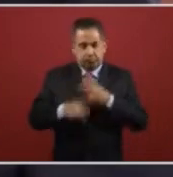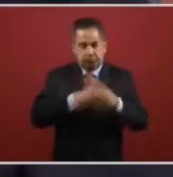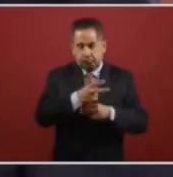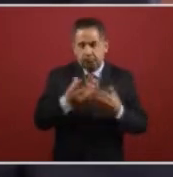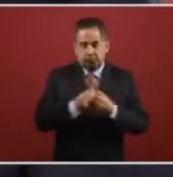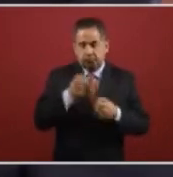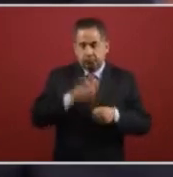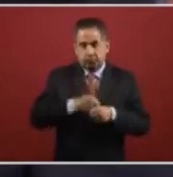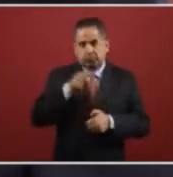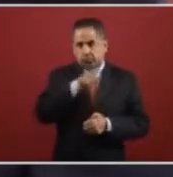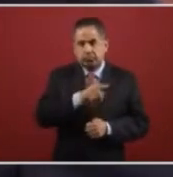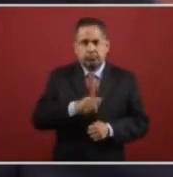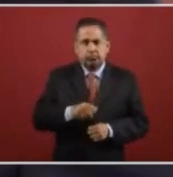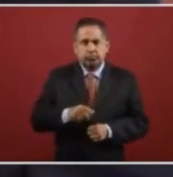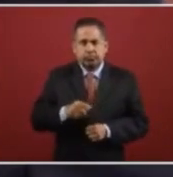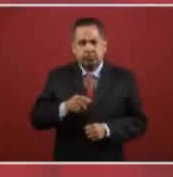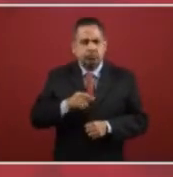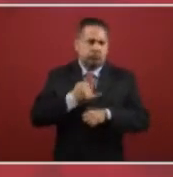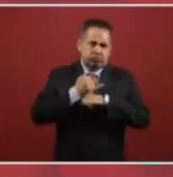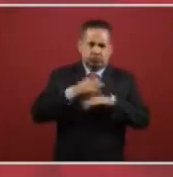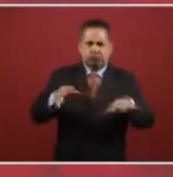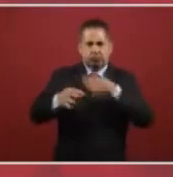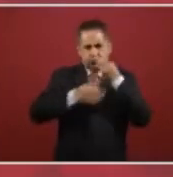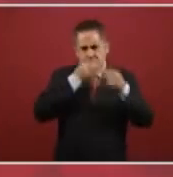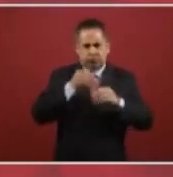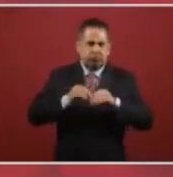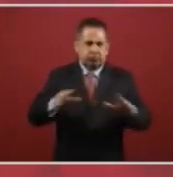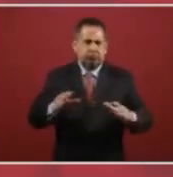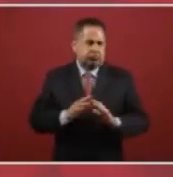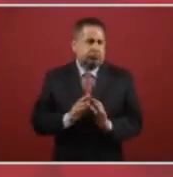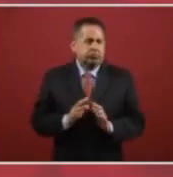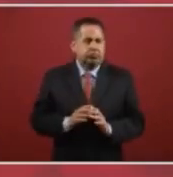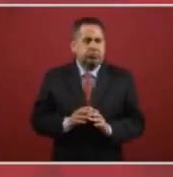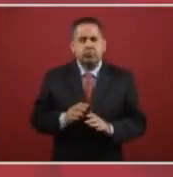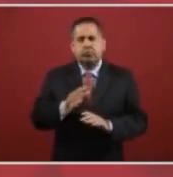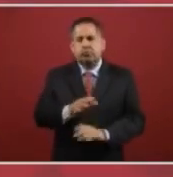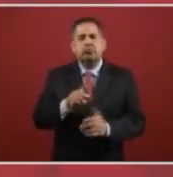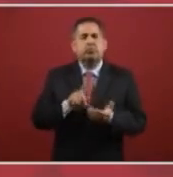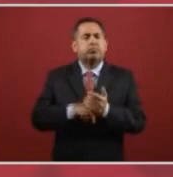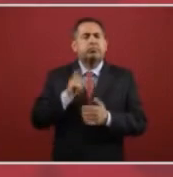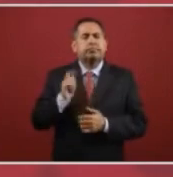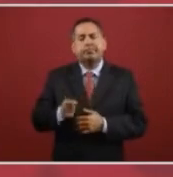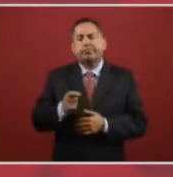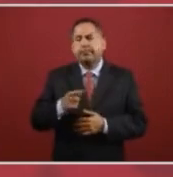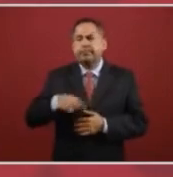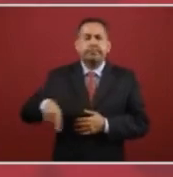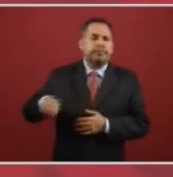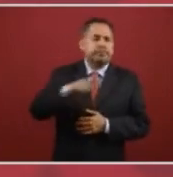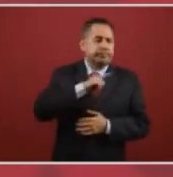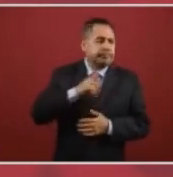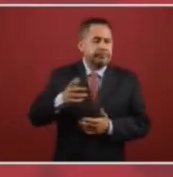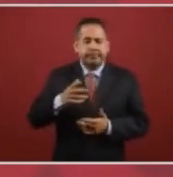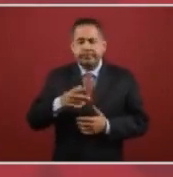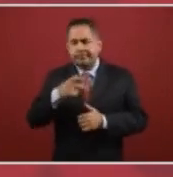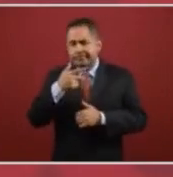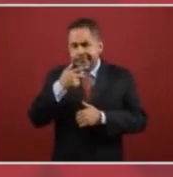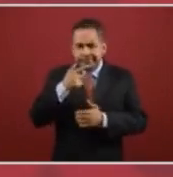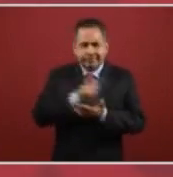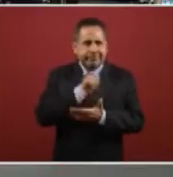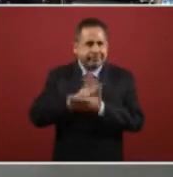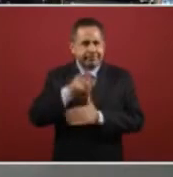We'll be there. And we will give information regarding what